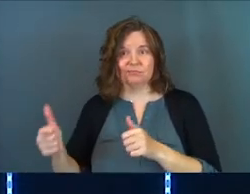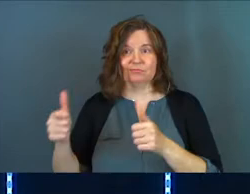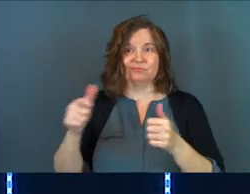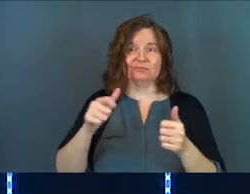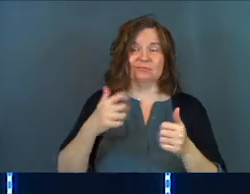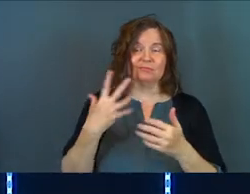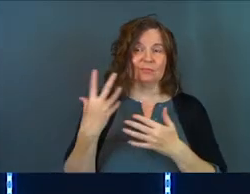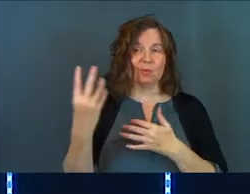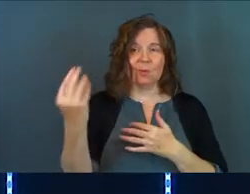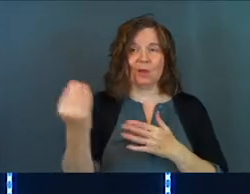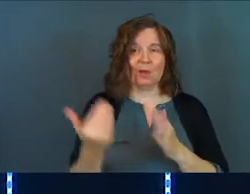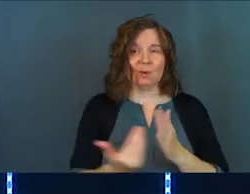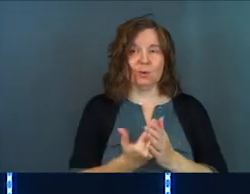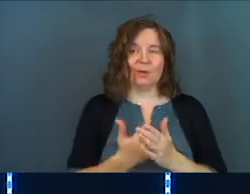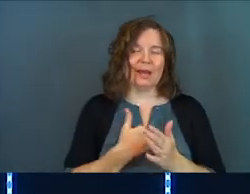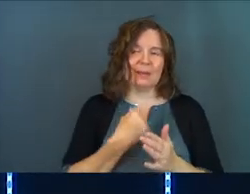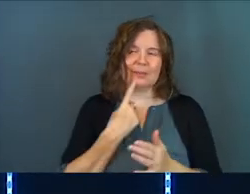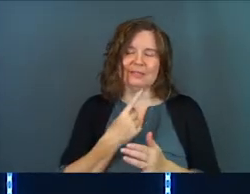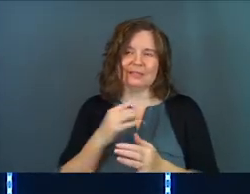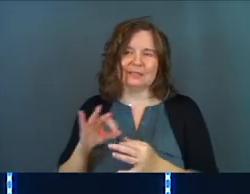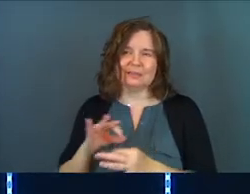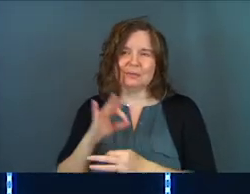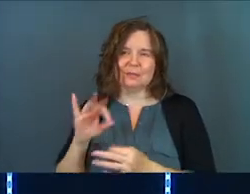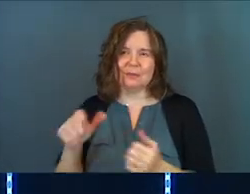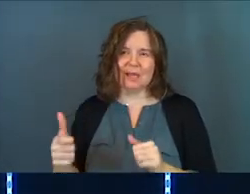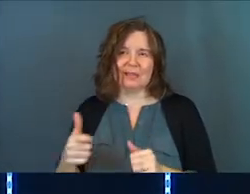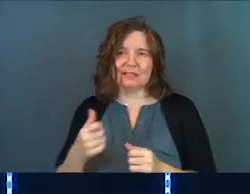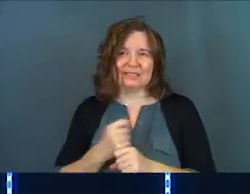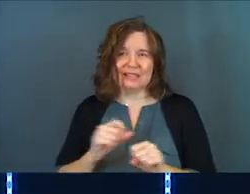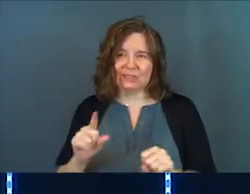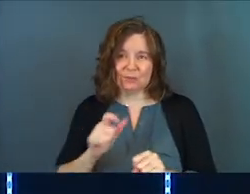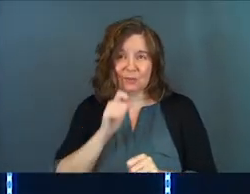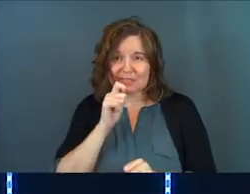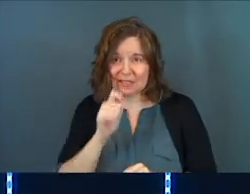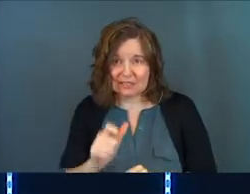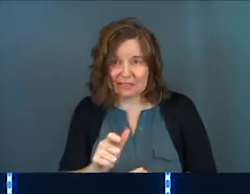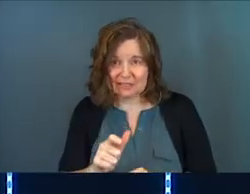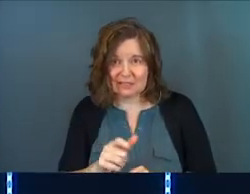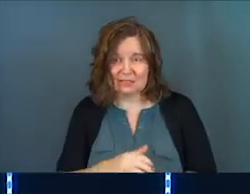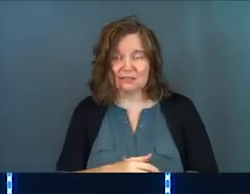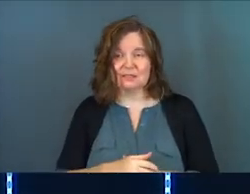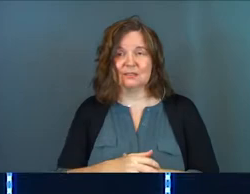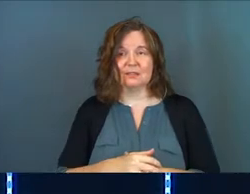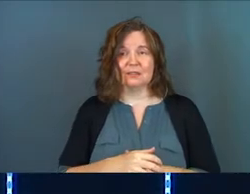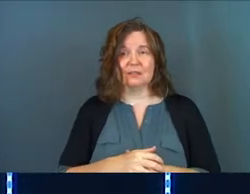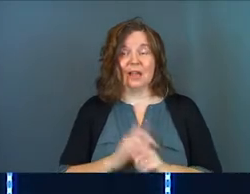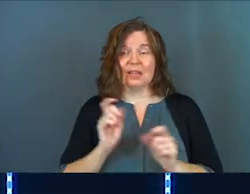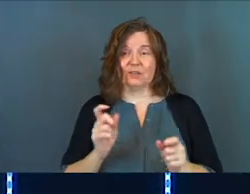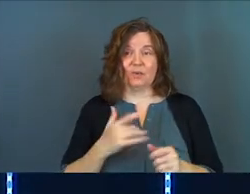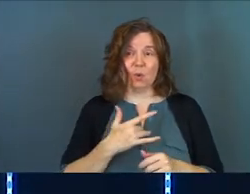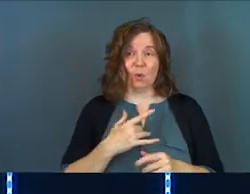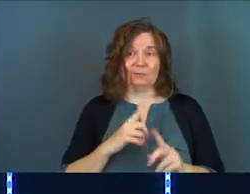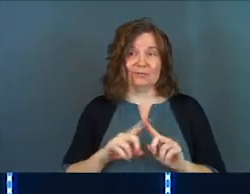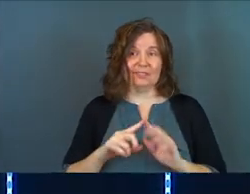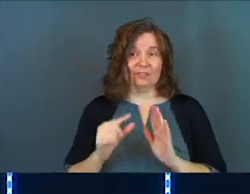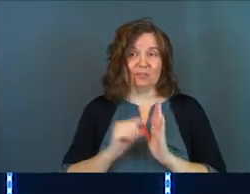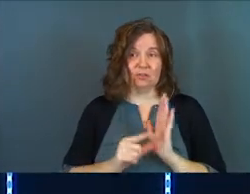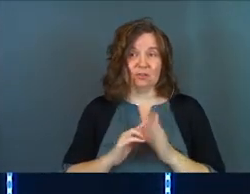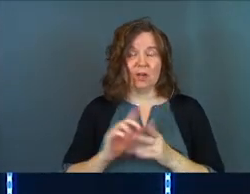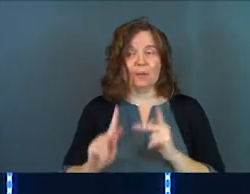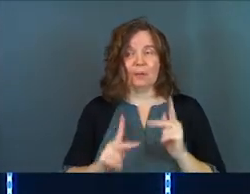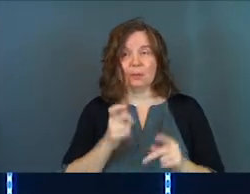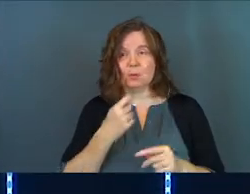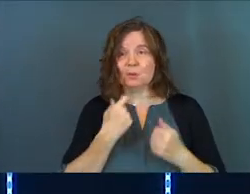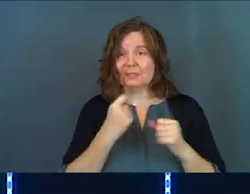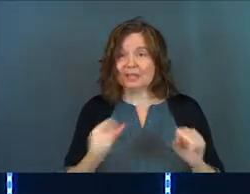new. And I'm not saying spiritually baptism saves you. It doesn't. I could give you a whole host of verses on